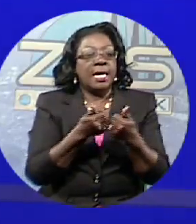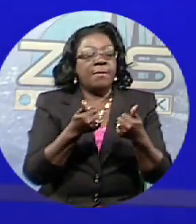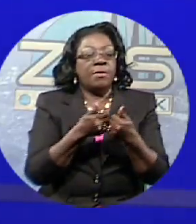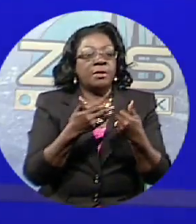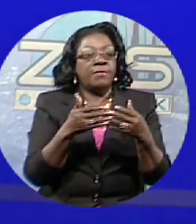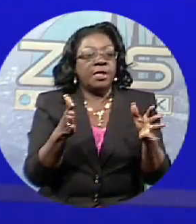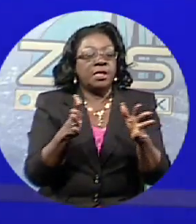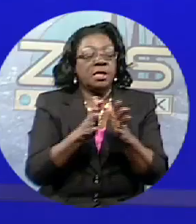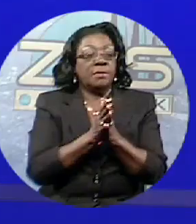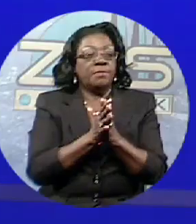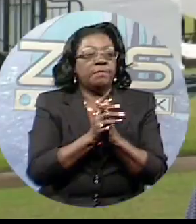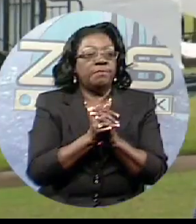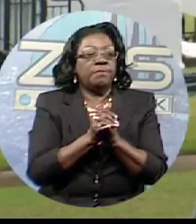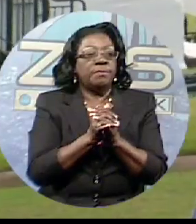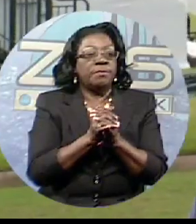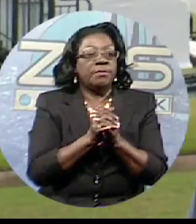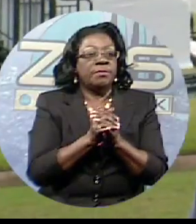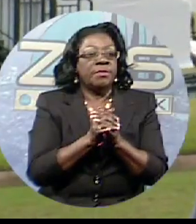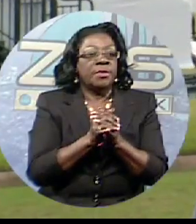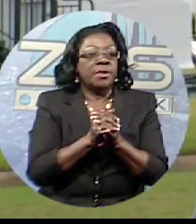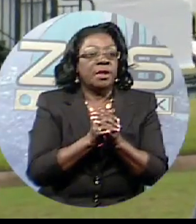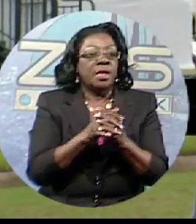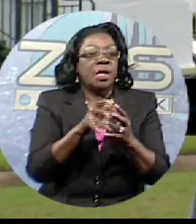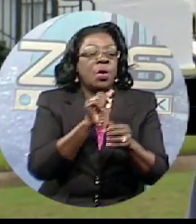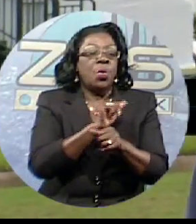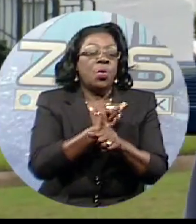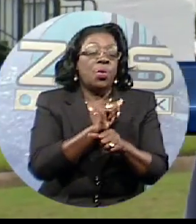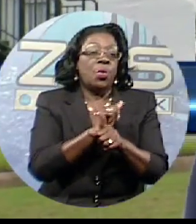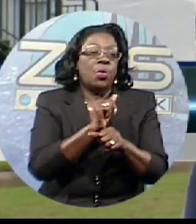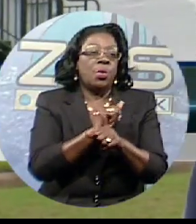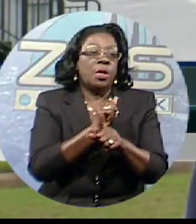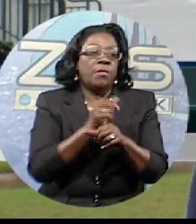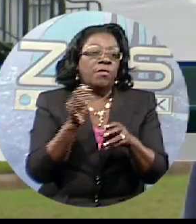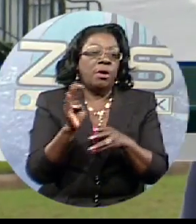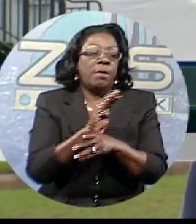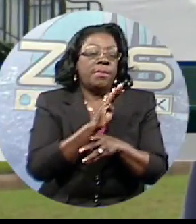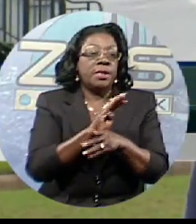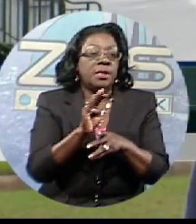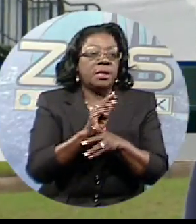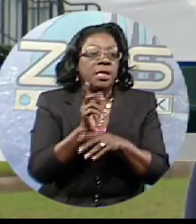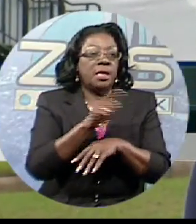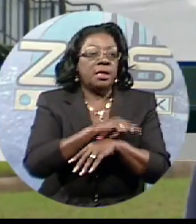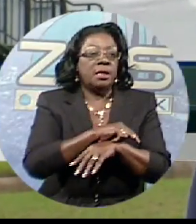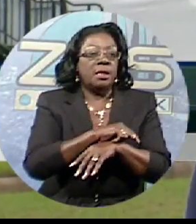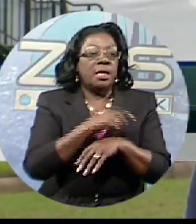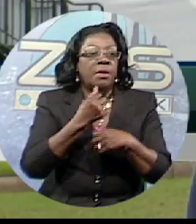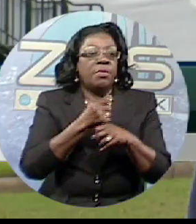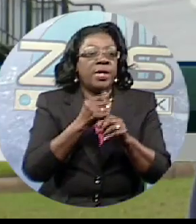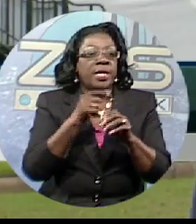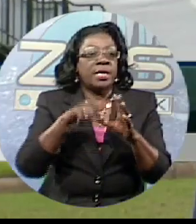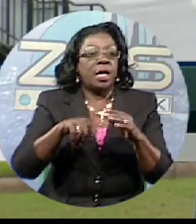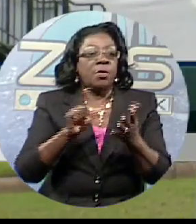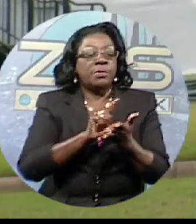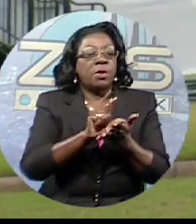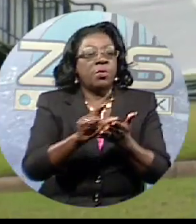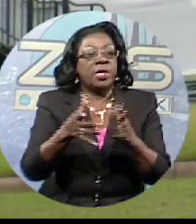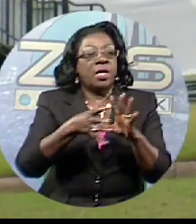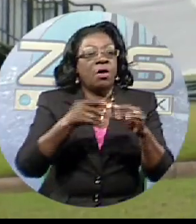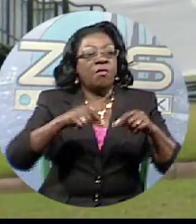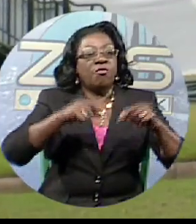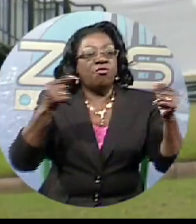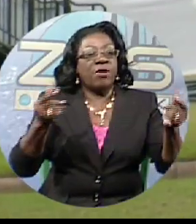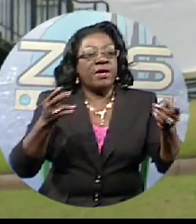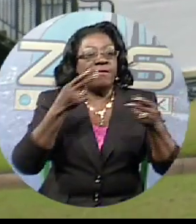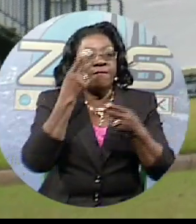underway. Yes, Johnny, workers were busy here at the Ocean Club Golf Course today, breaking down what's been a week of great fun